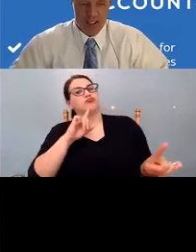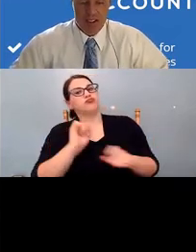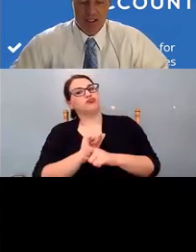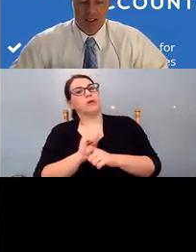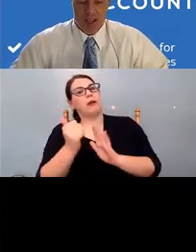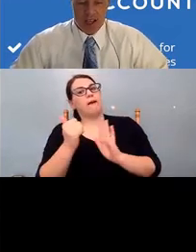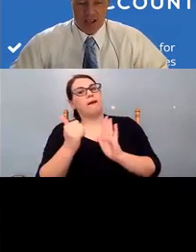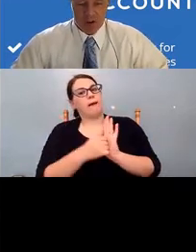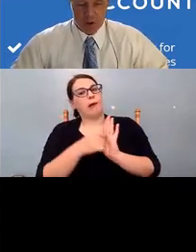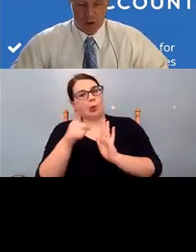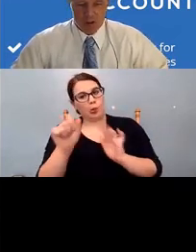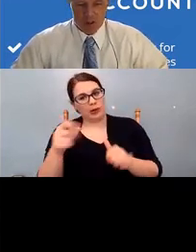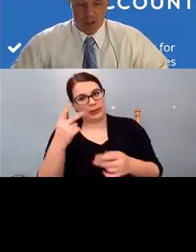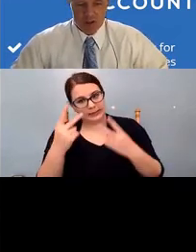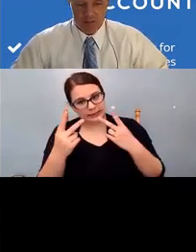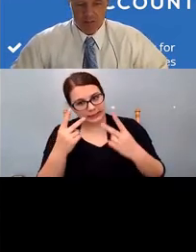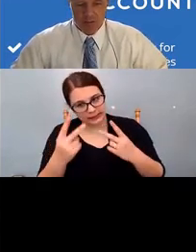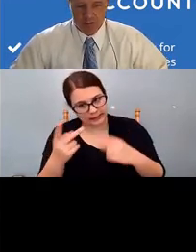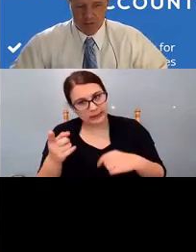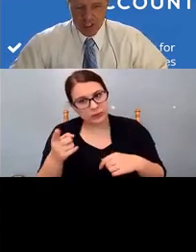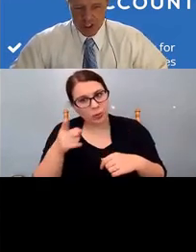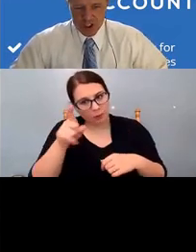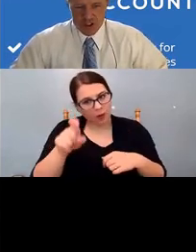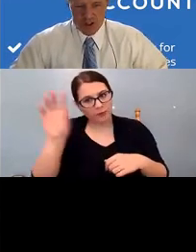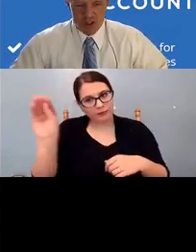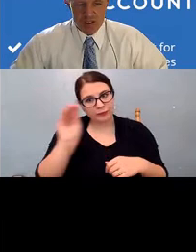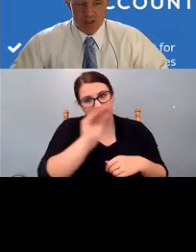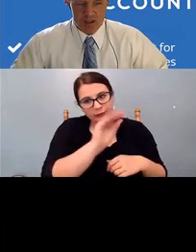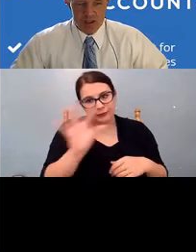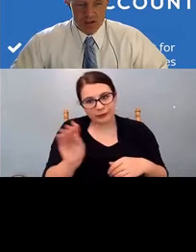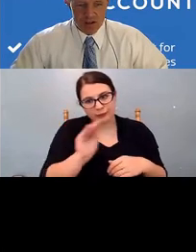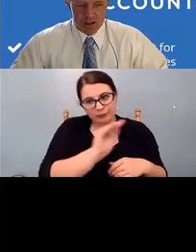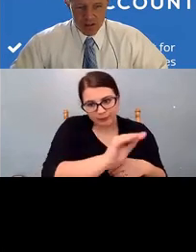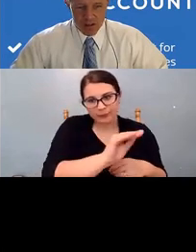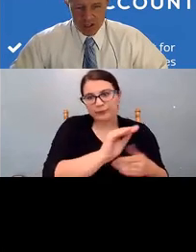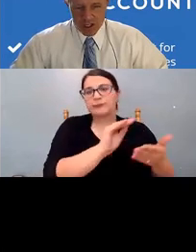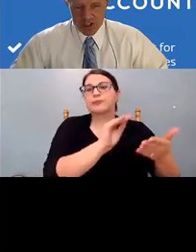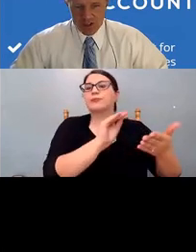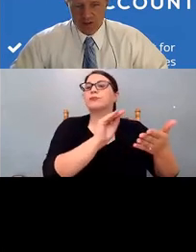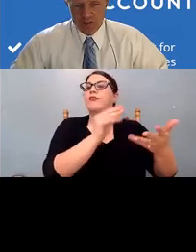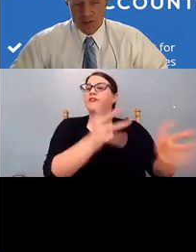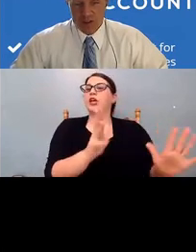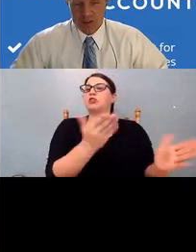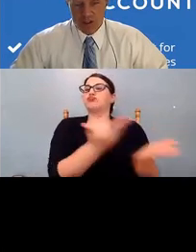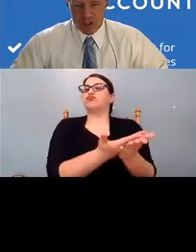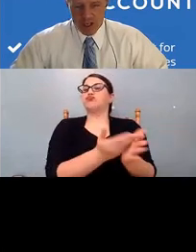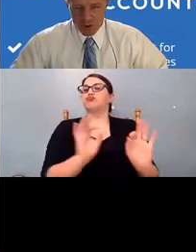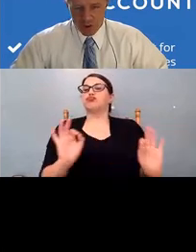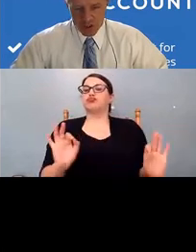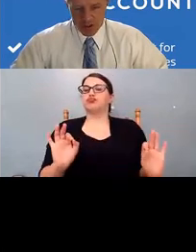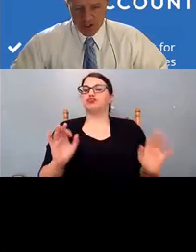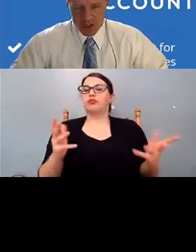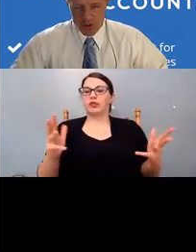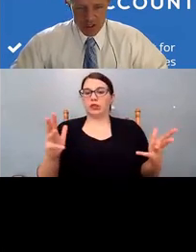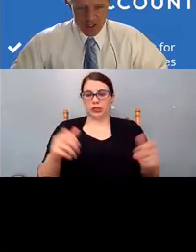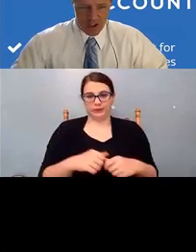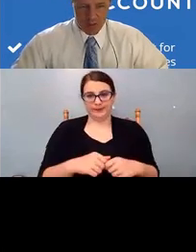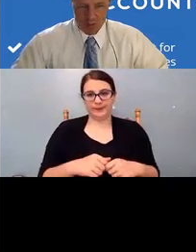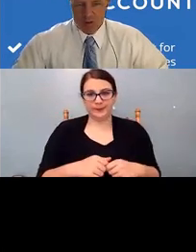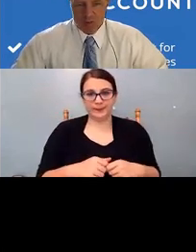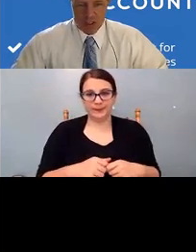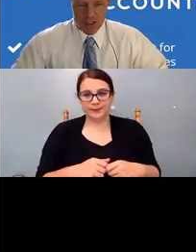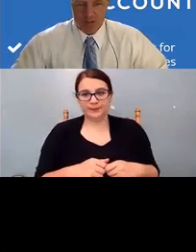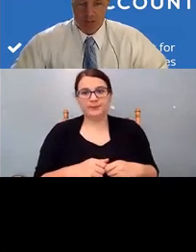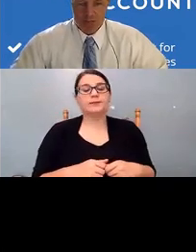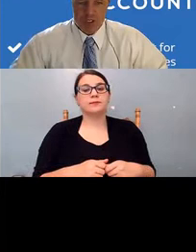like that. And it will finish the verification your account will be good to go, and then you can